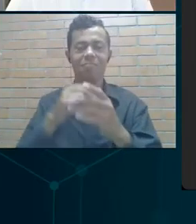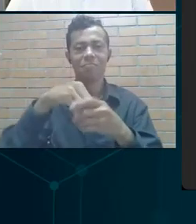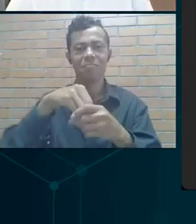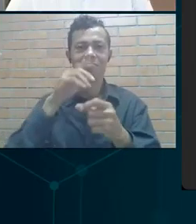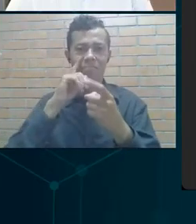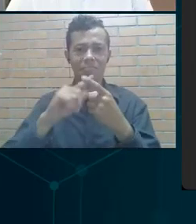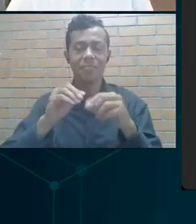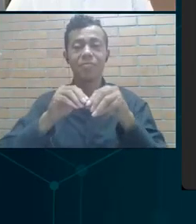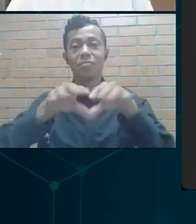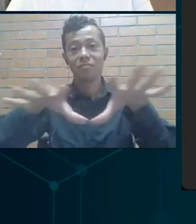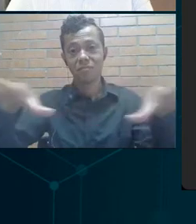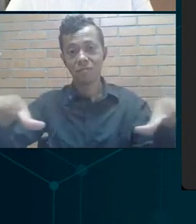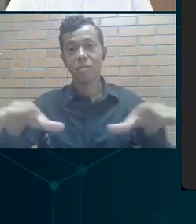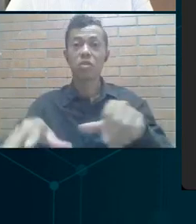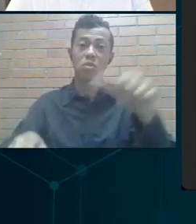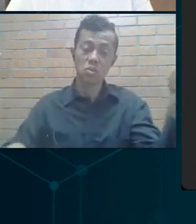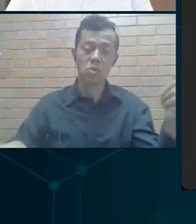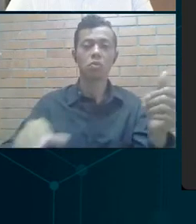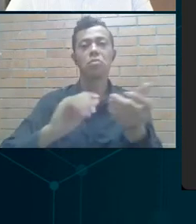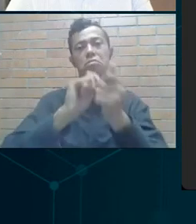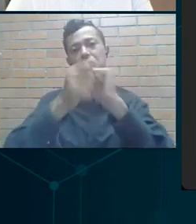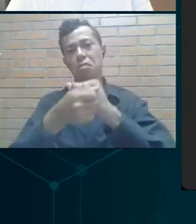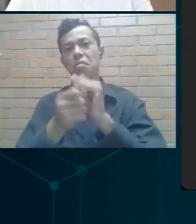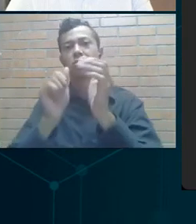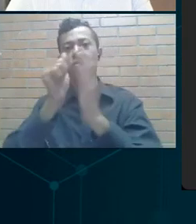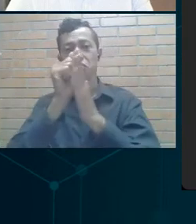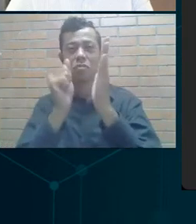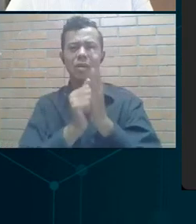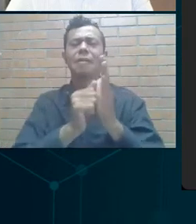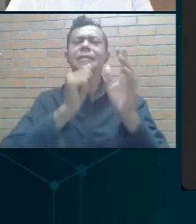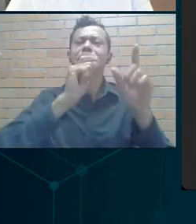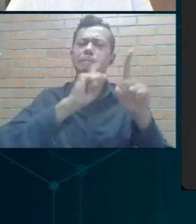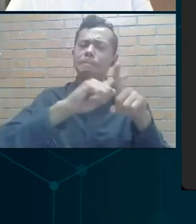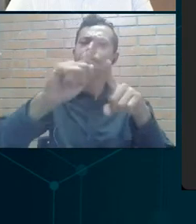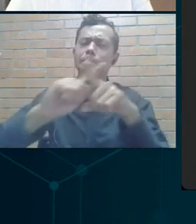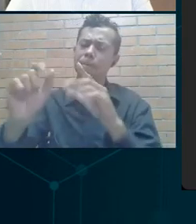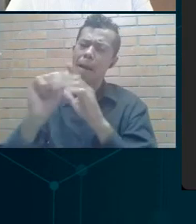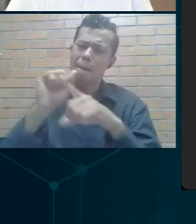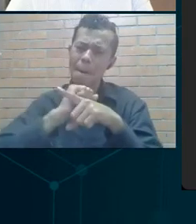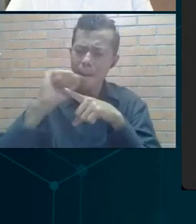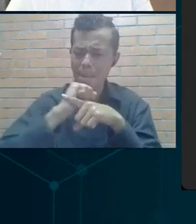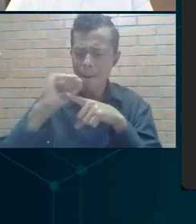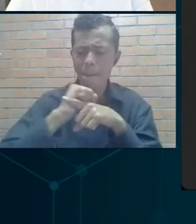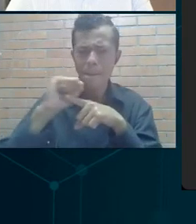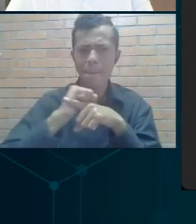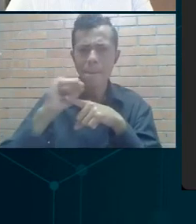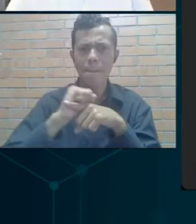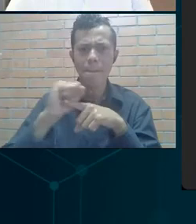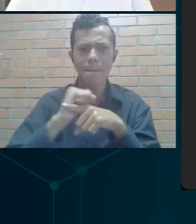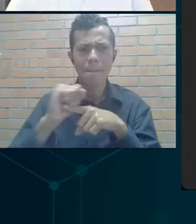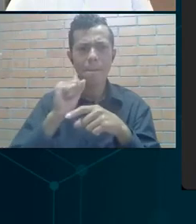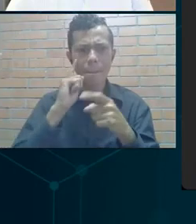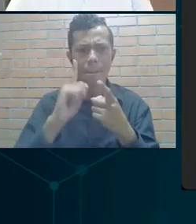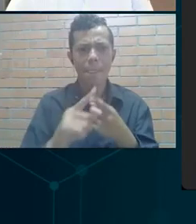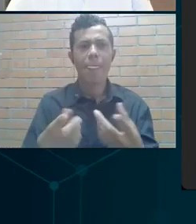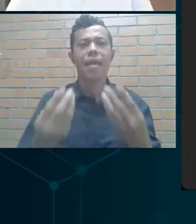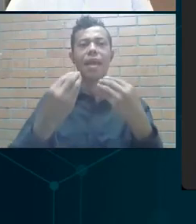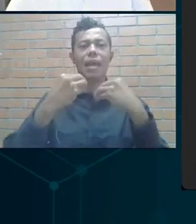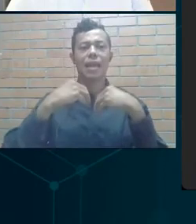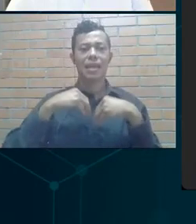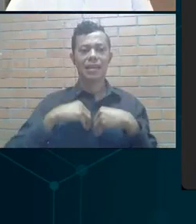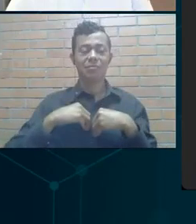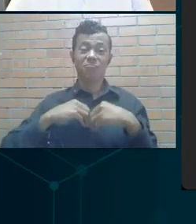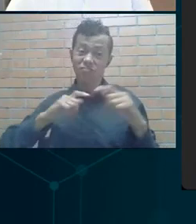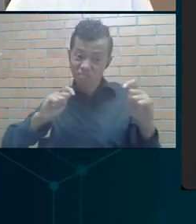they've been castigated for taking open source and turning it into products that you then have to pay for. And